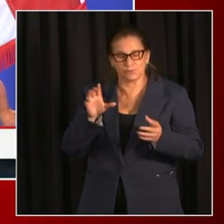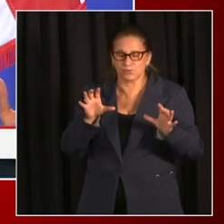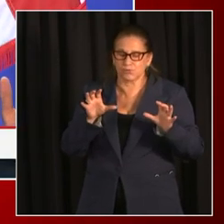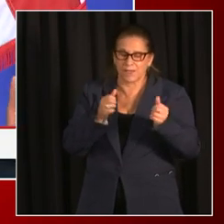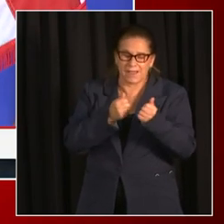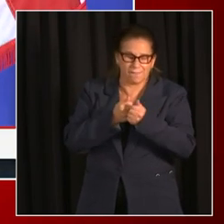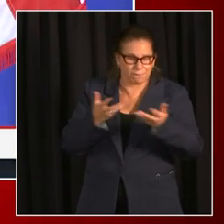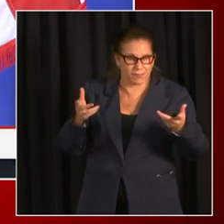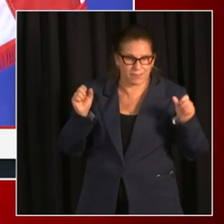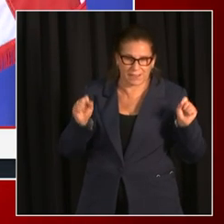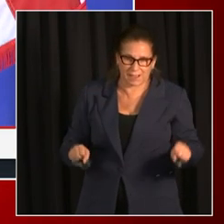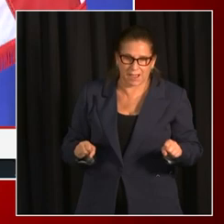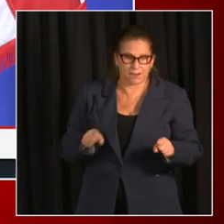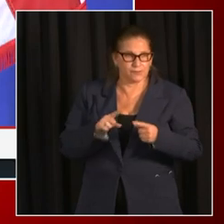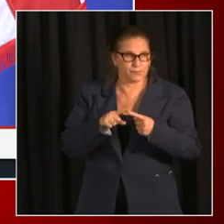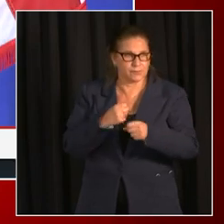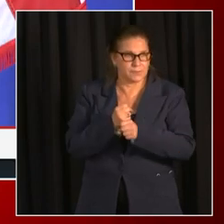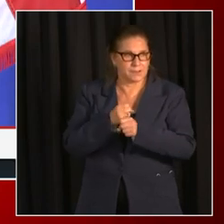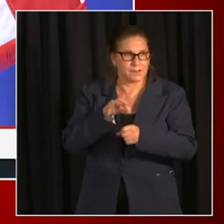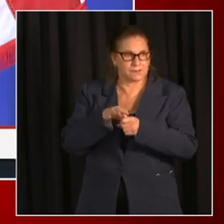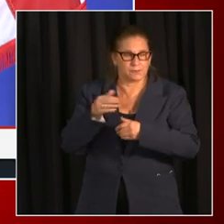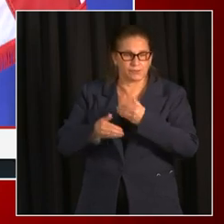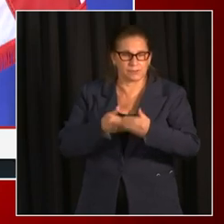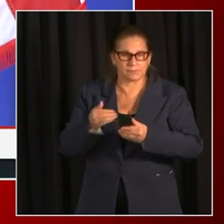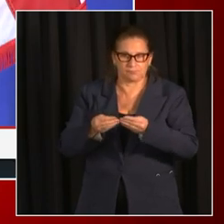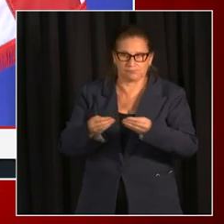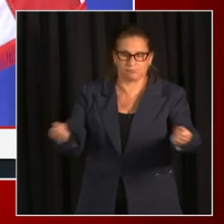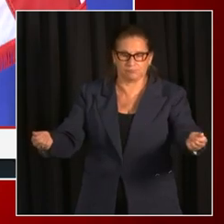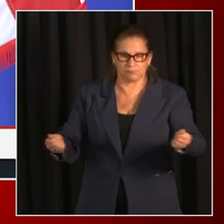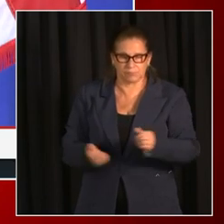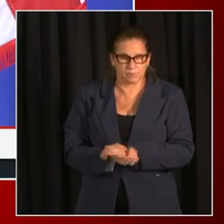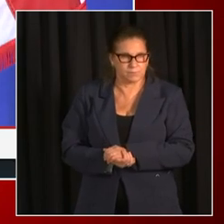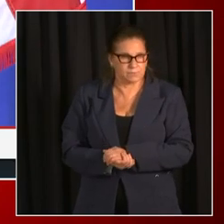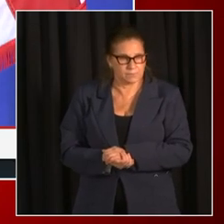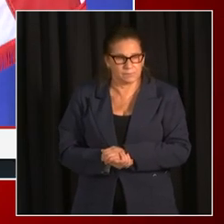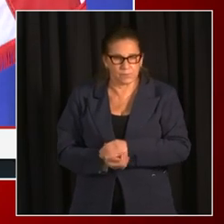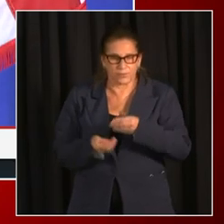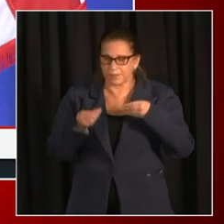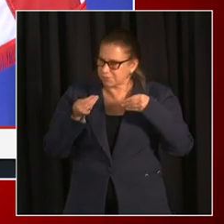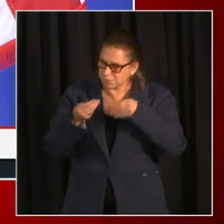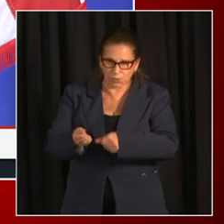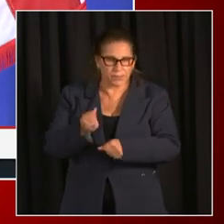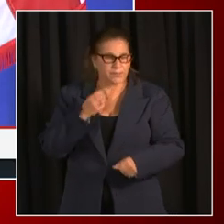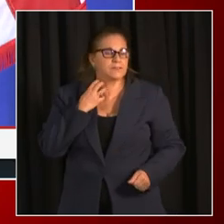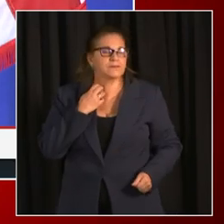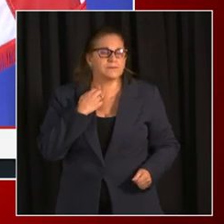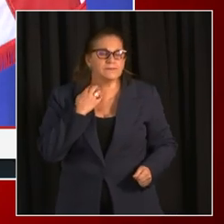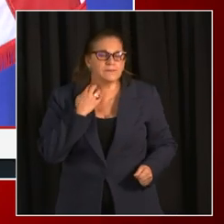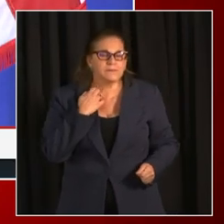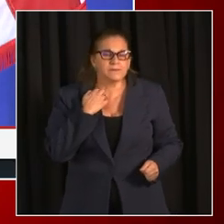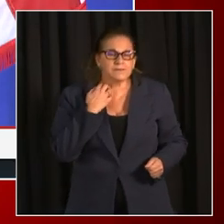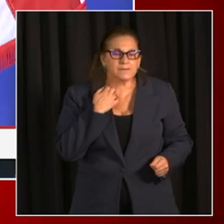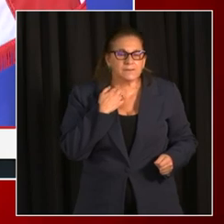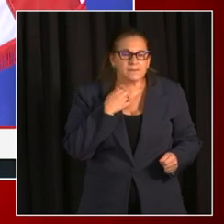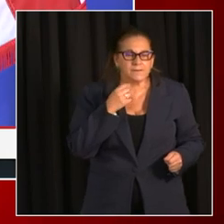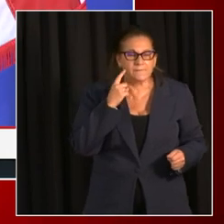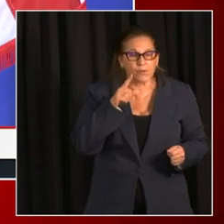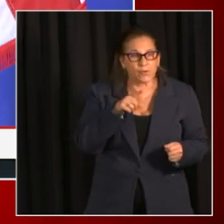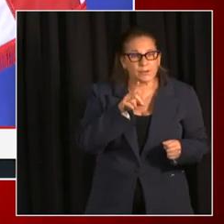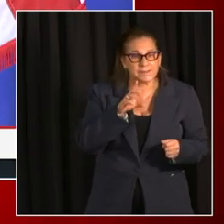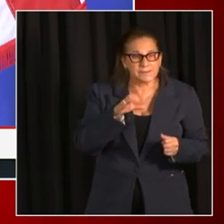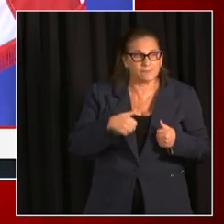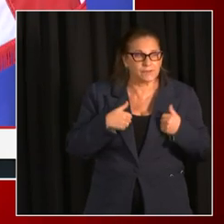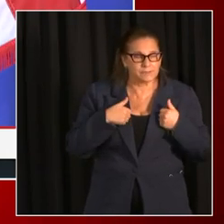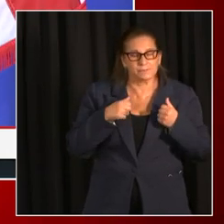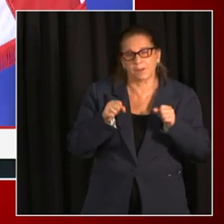to make that mail-in process seamless. But I also know that there will be thousands of DC residents who want to go in